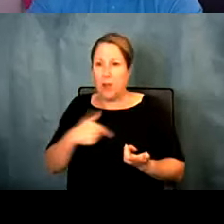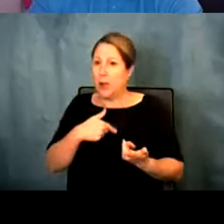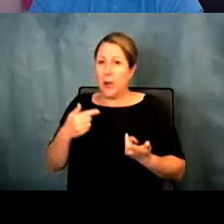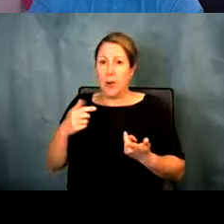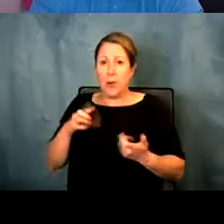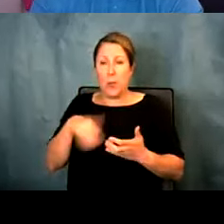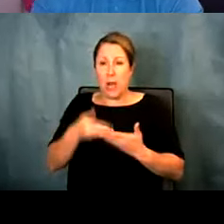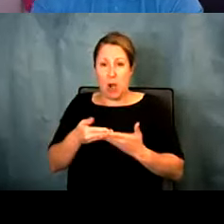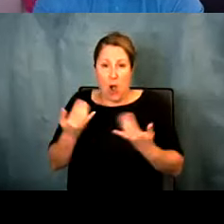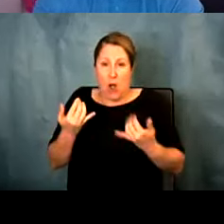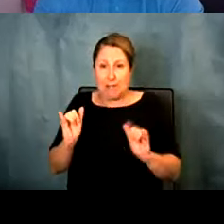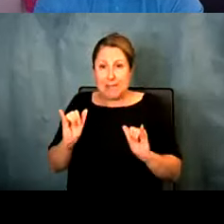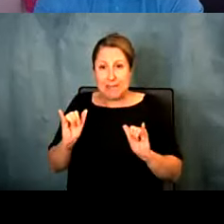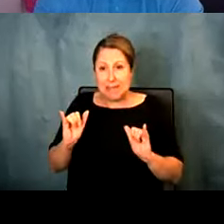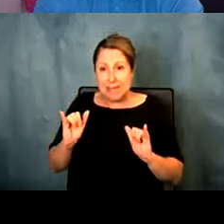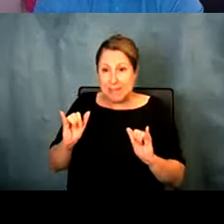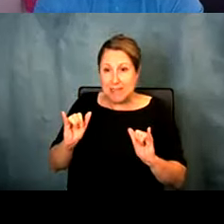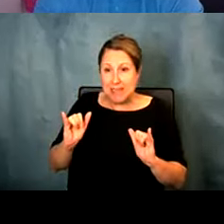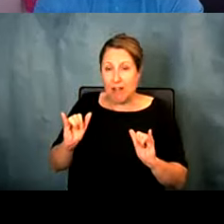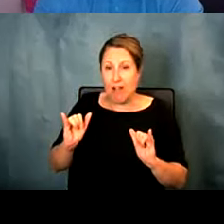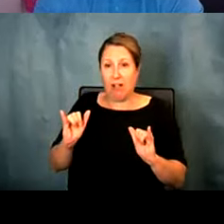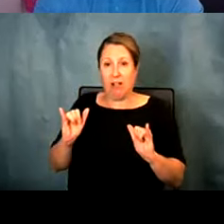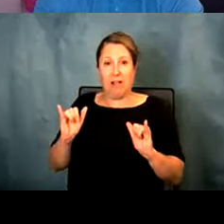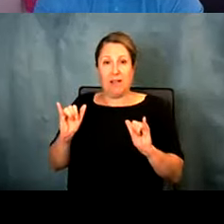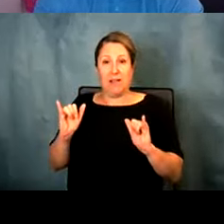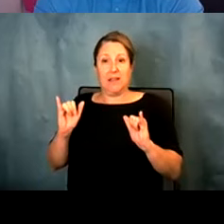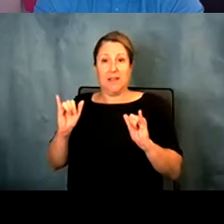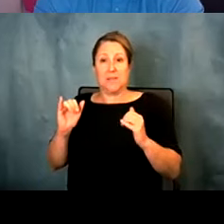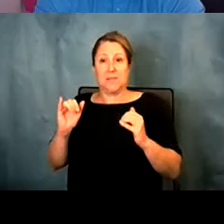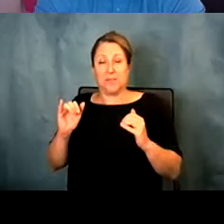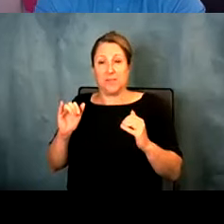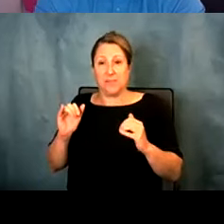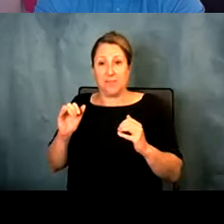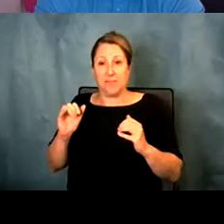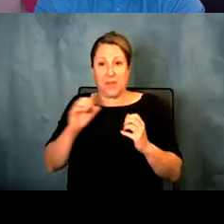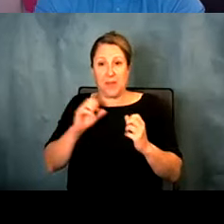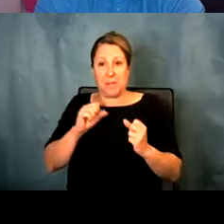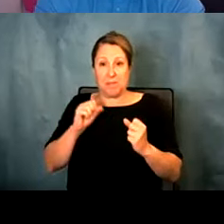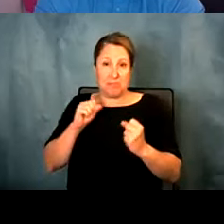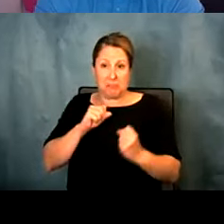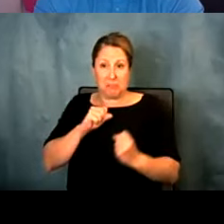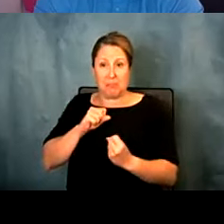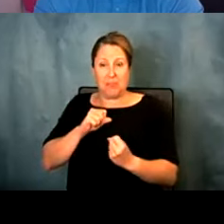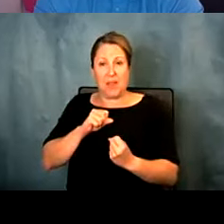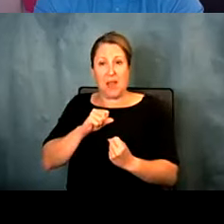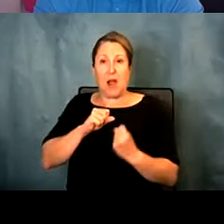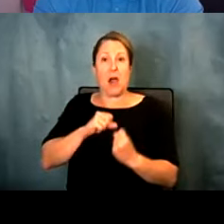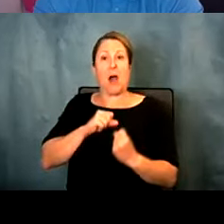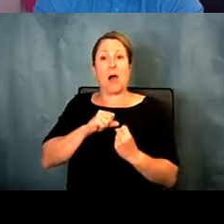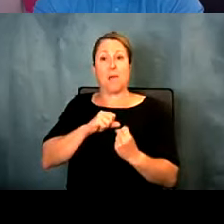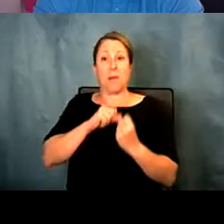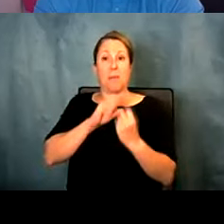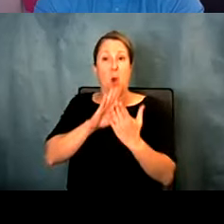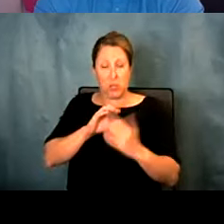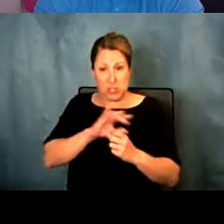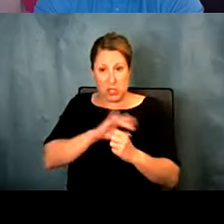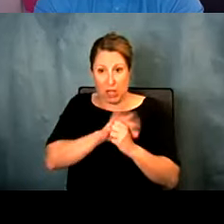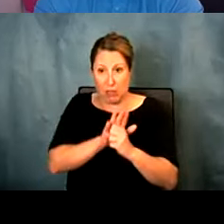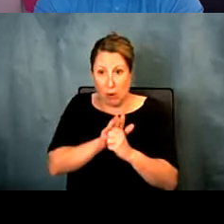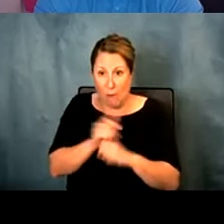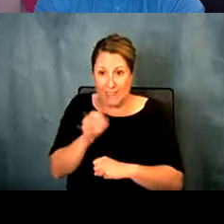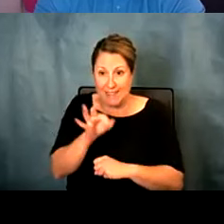the 2019 version of COVID-19 is the predominant strain of the